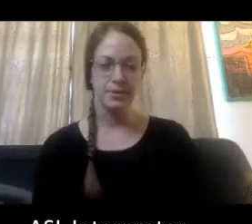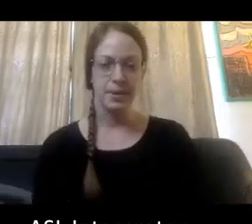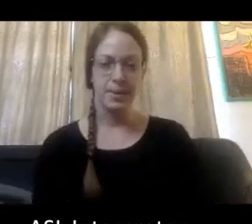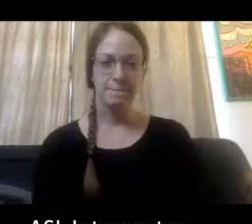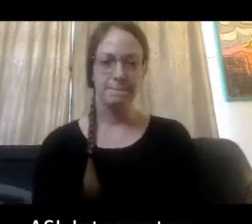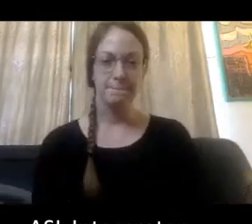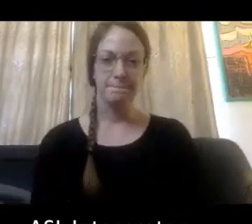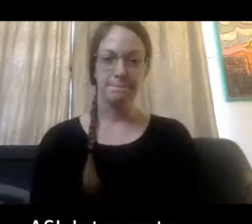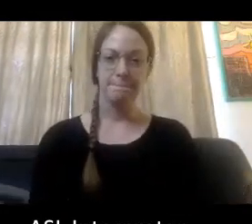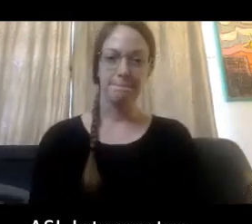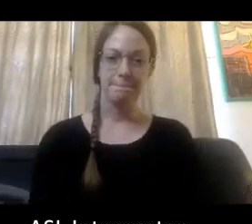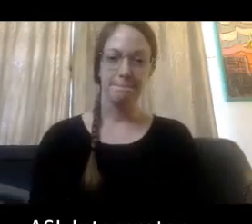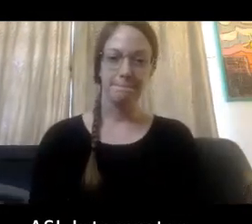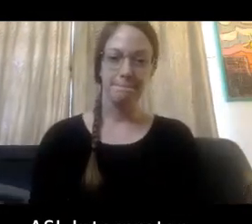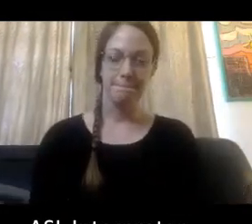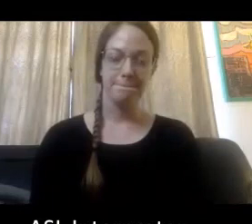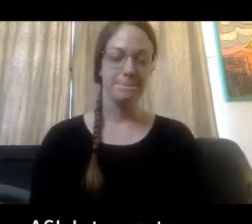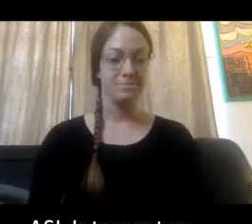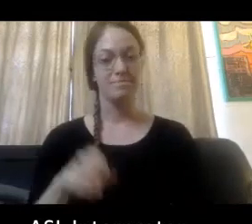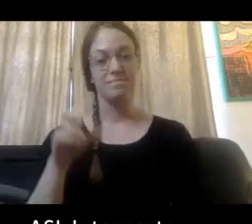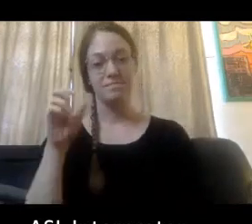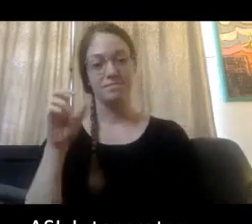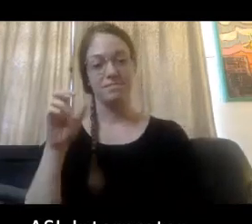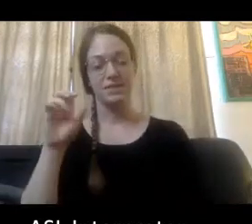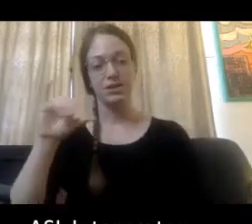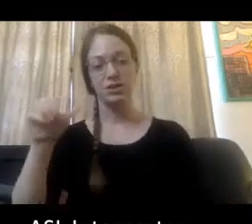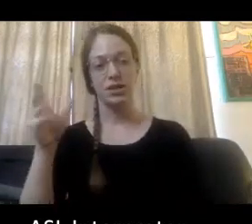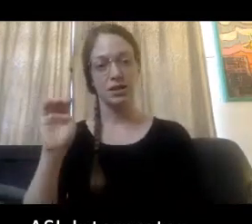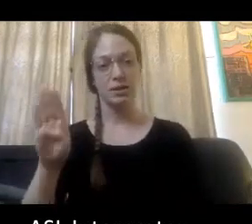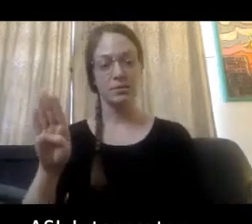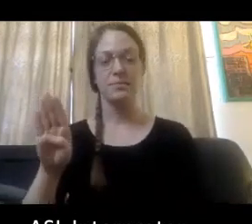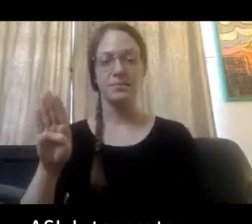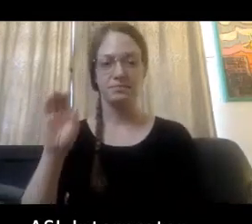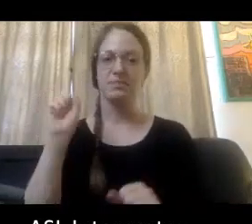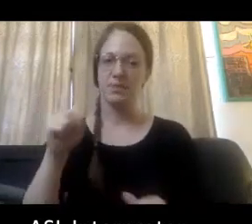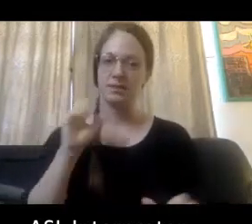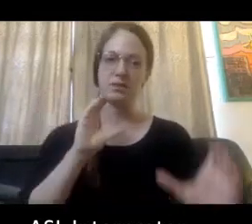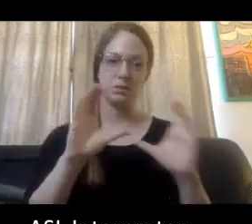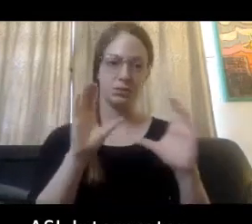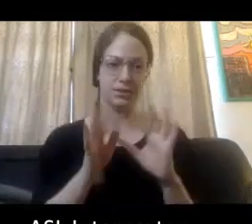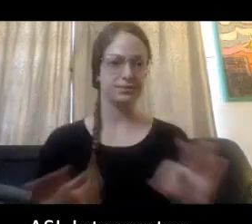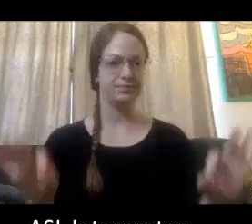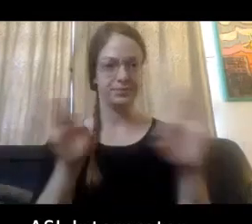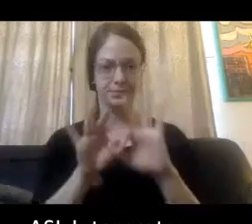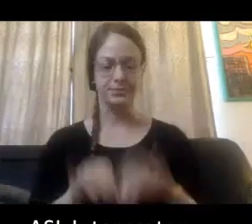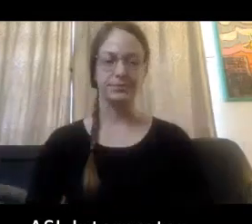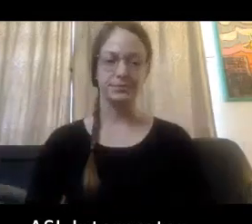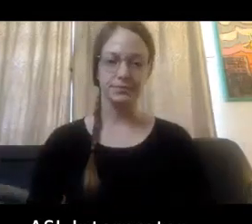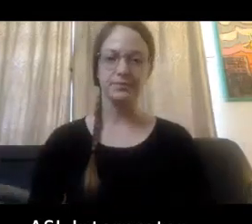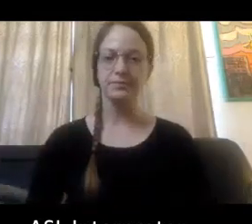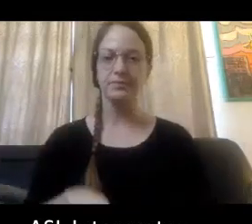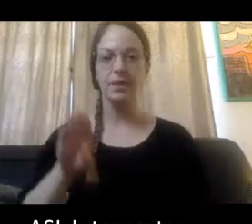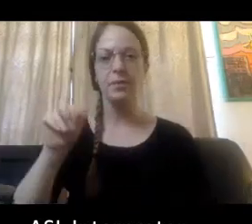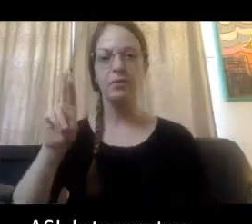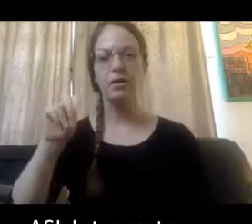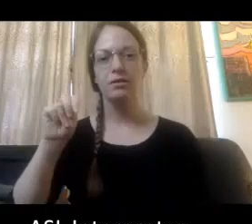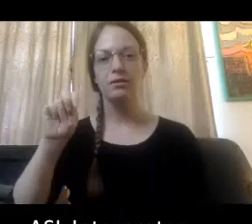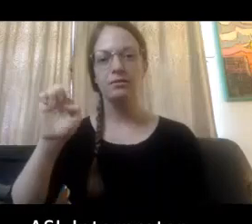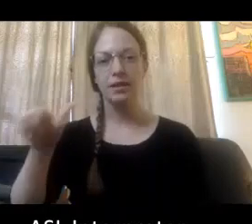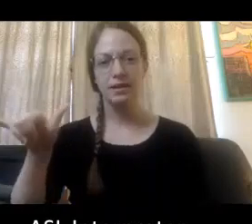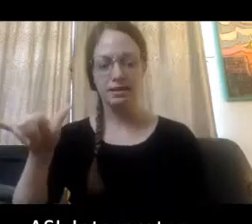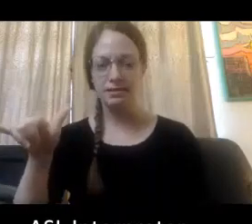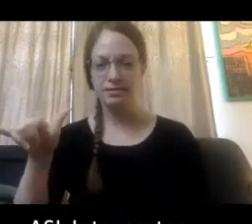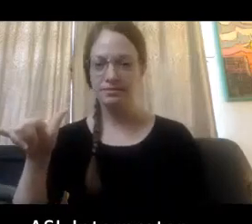That's fantastic. Communication is so important for everything that we do. Barney, how about you? What kind of tips and tricks have you